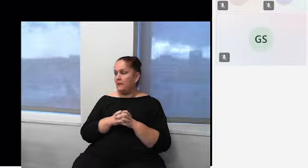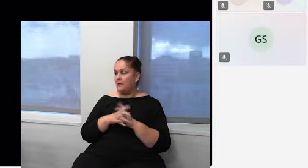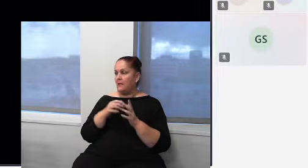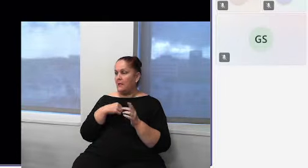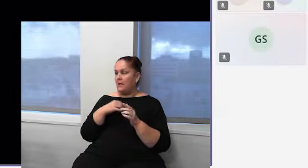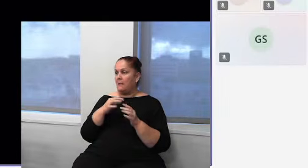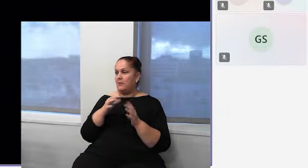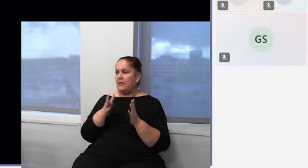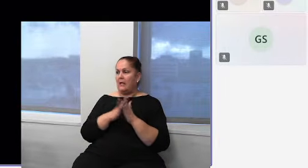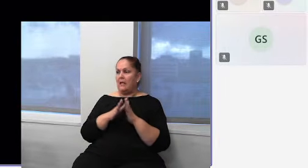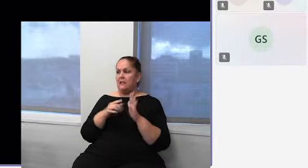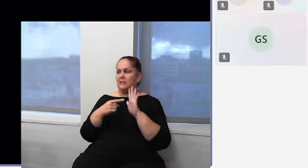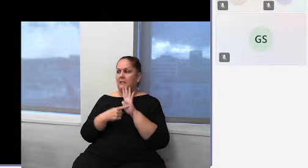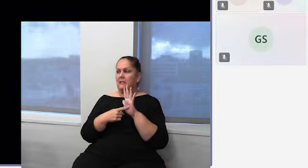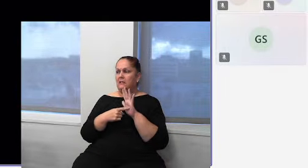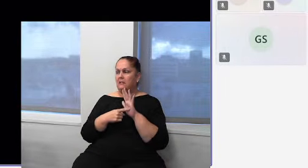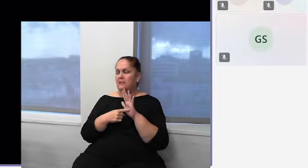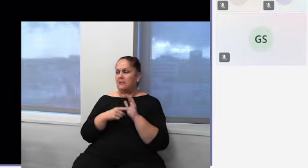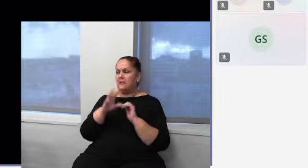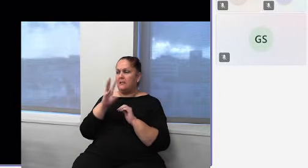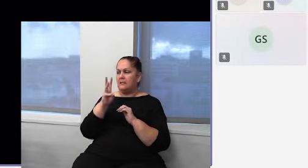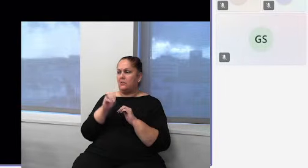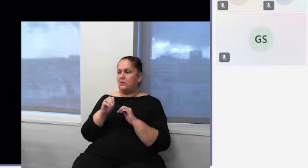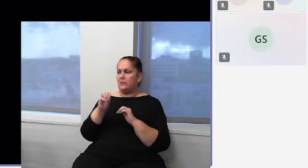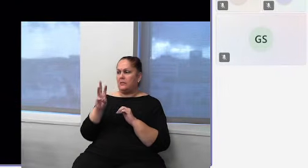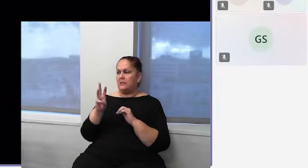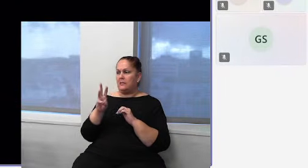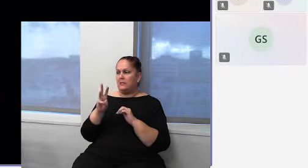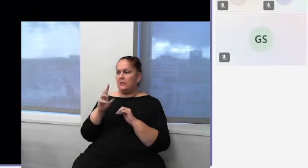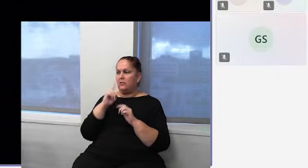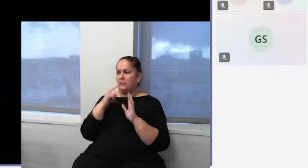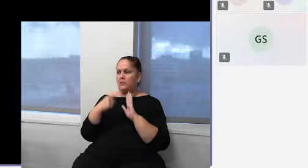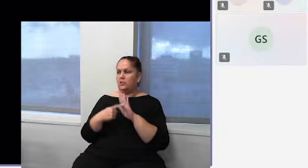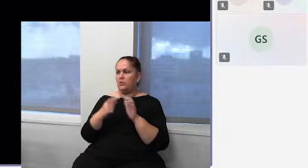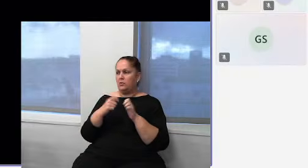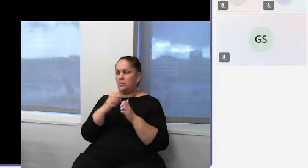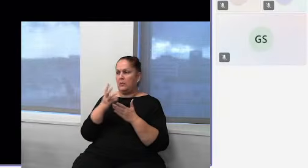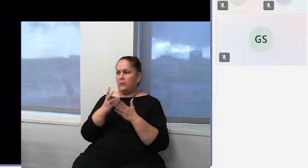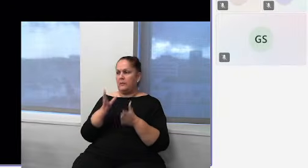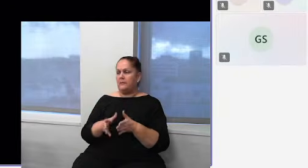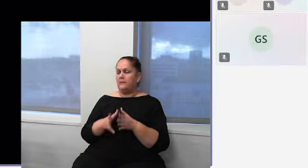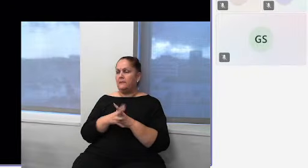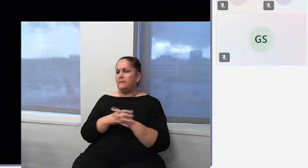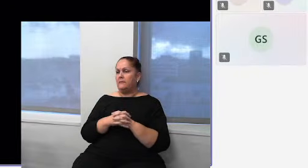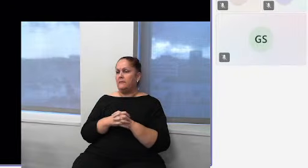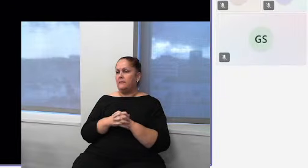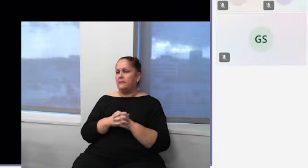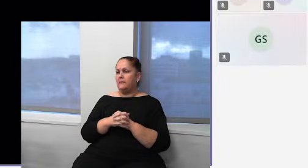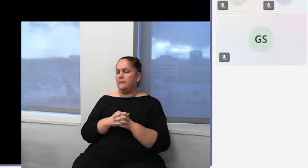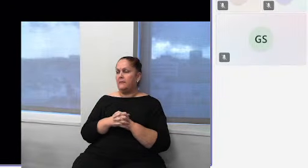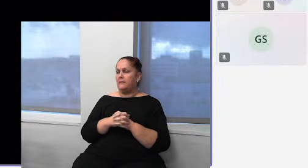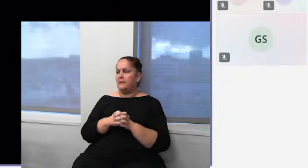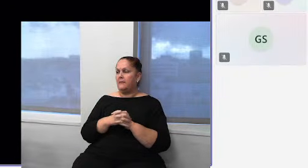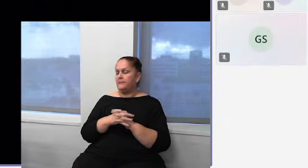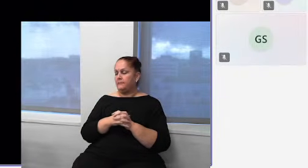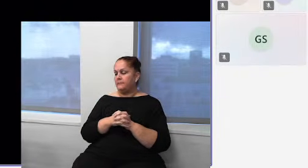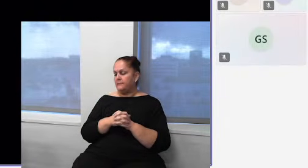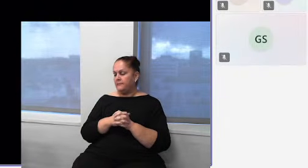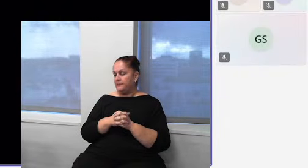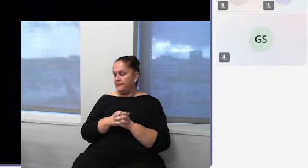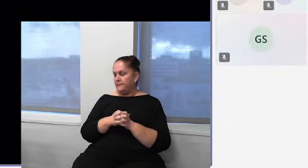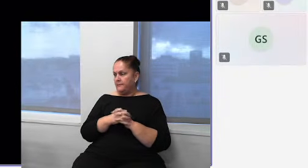I would ask for exhibit, I think it's bondholder 606 to be shown to the witness, please.